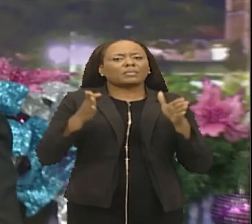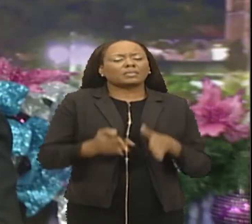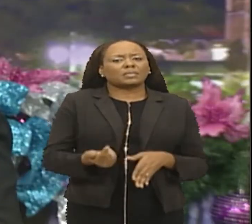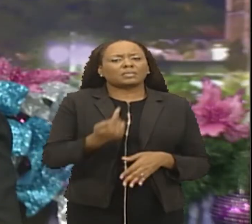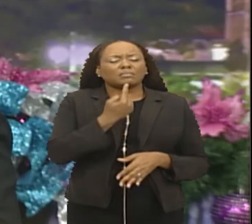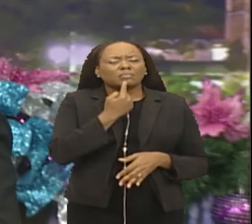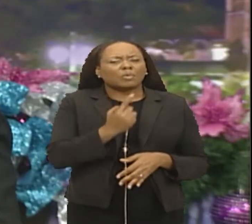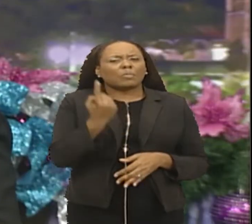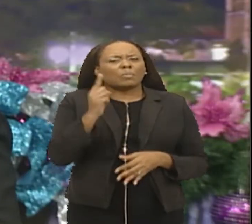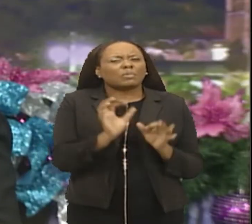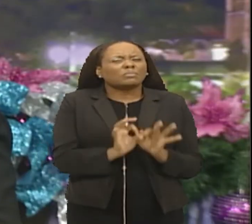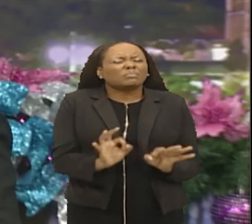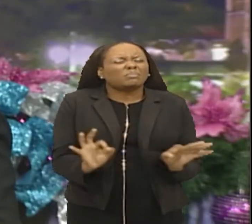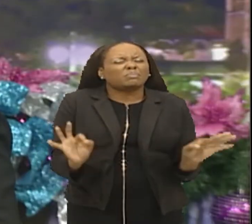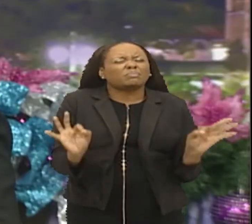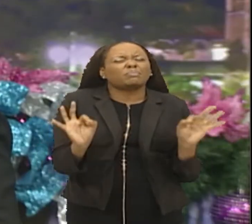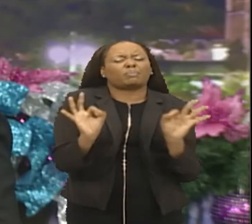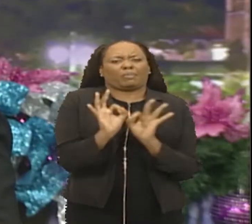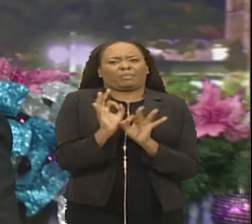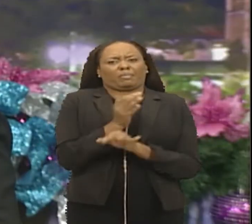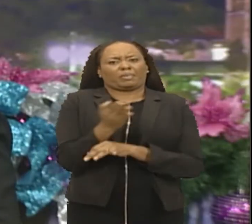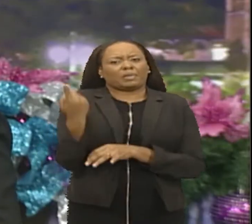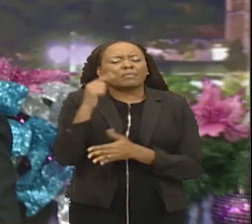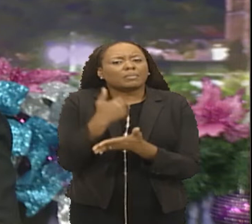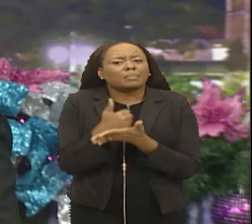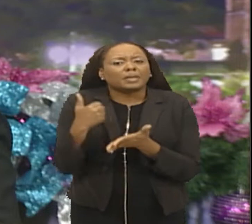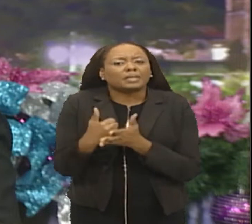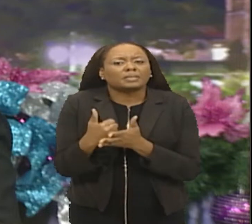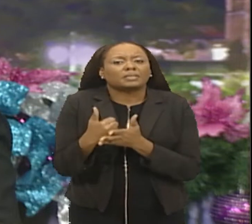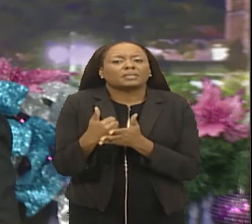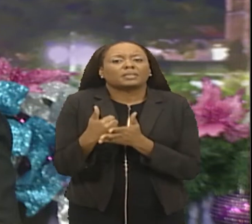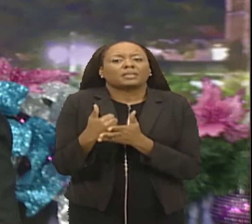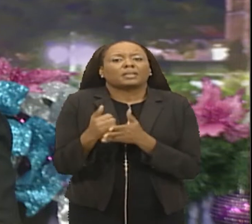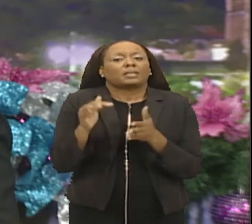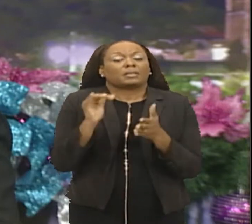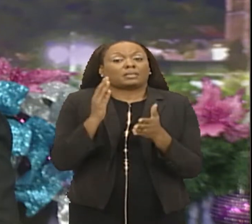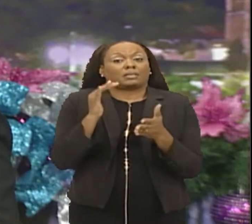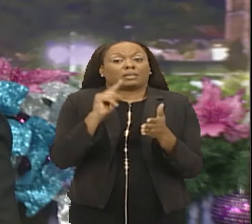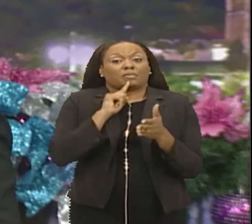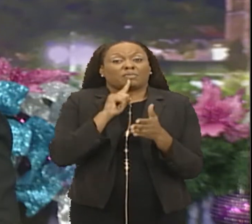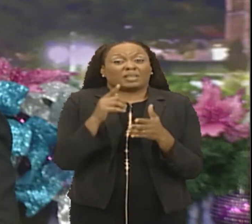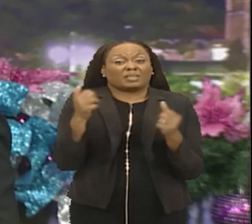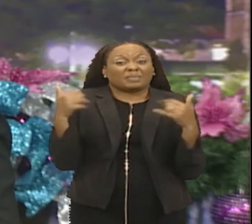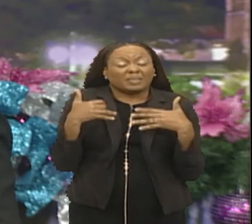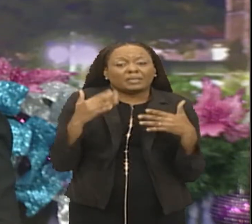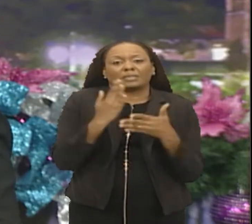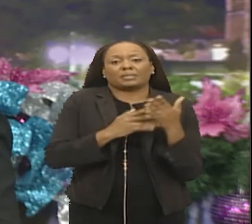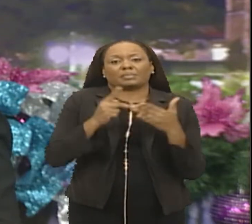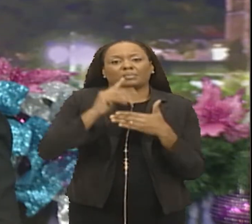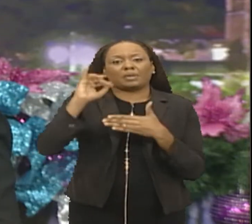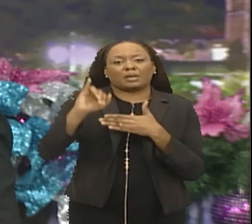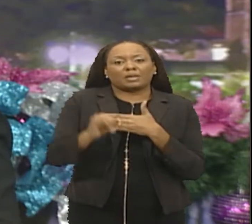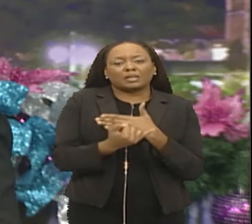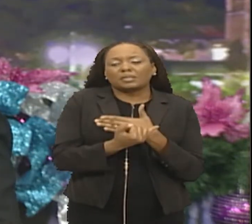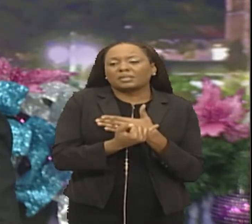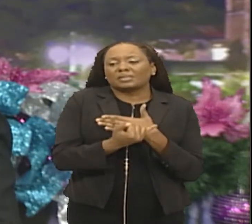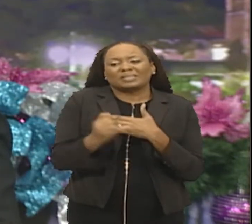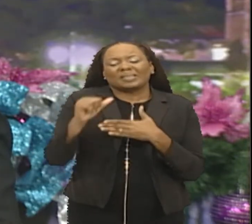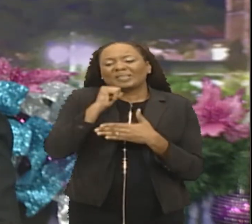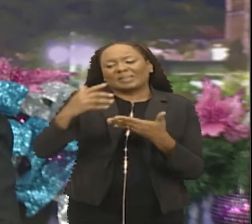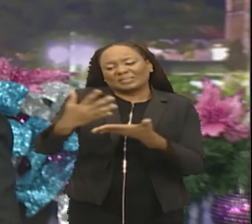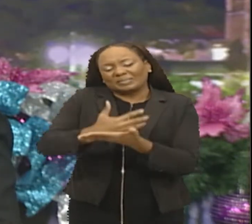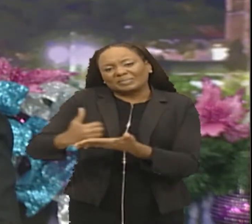Governor Haynes adds that one of the key issues for commercial banks is often a fear that projects will end up